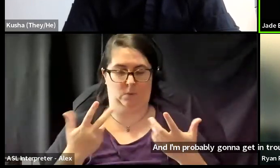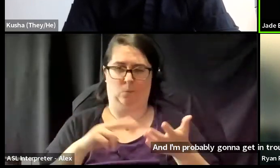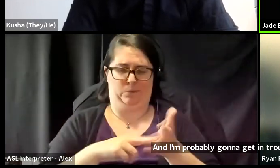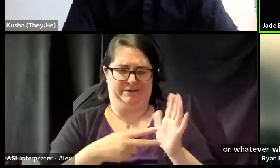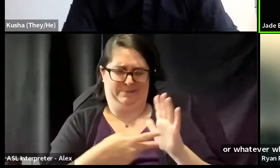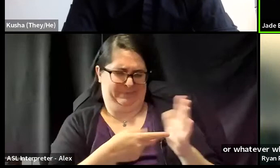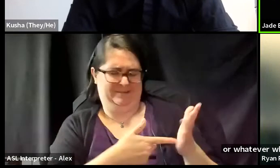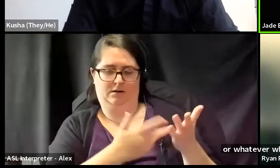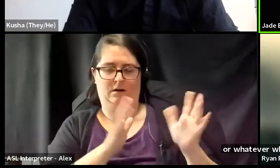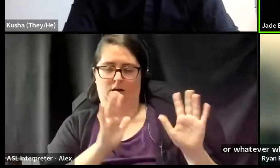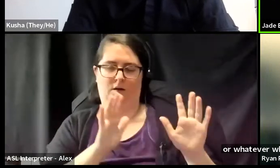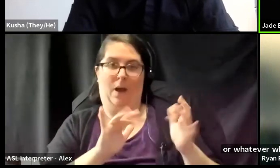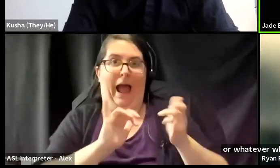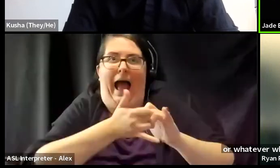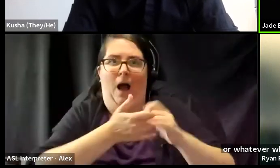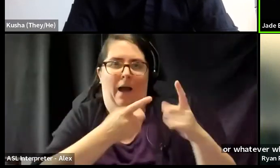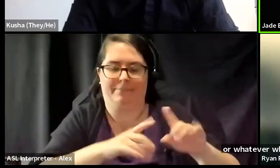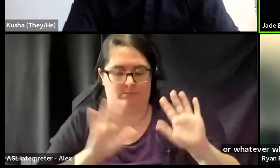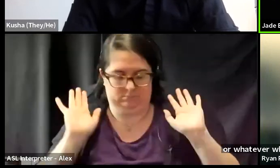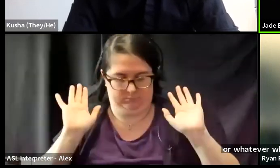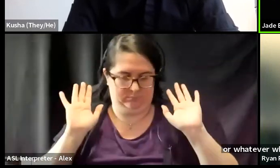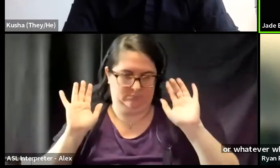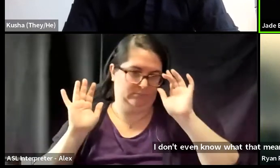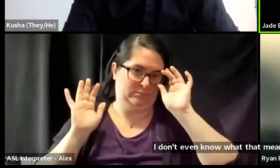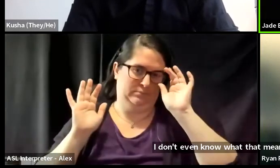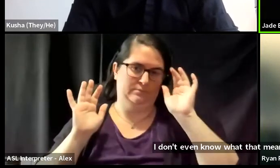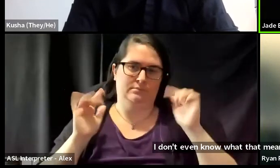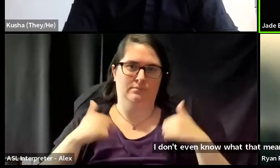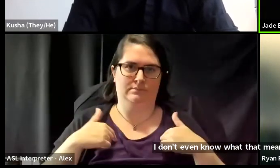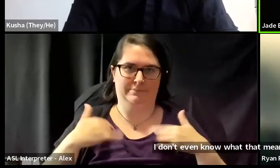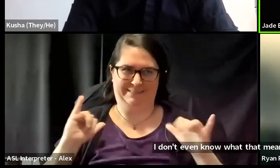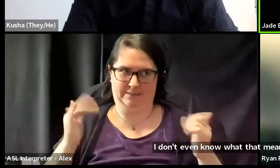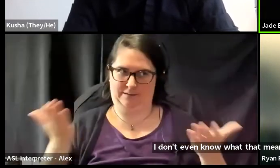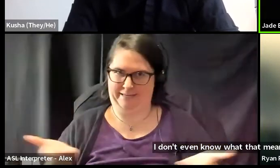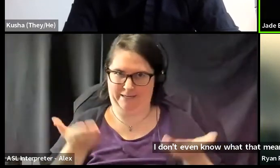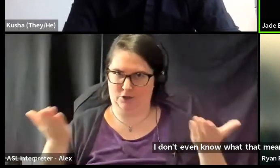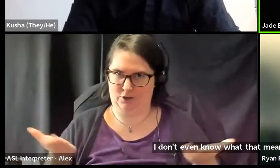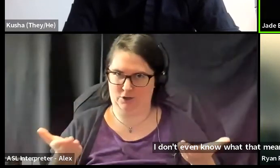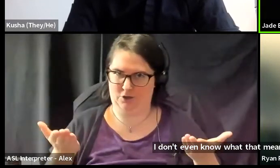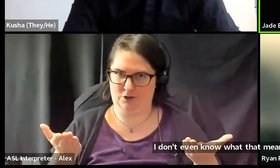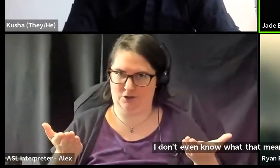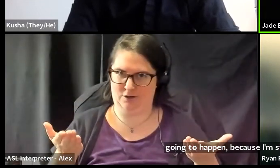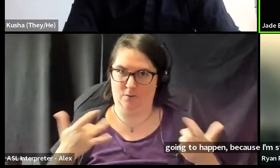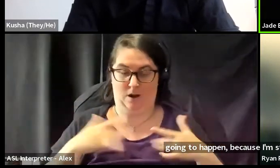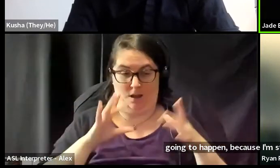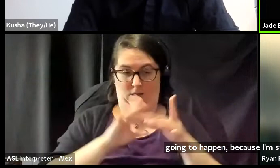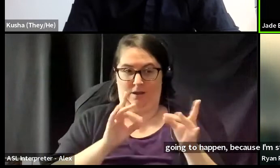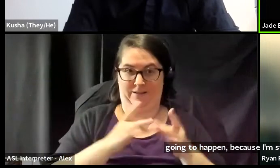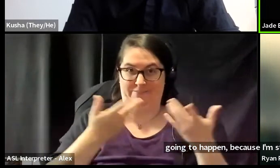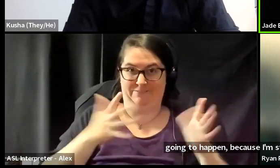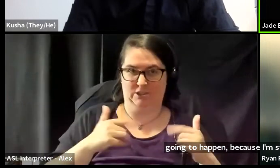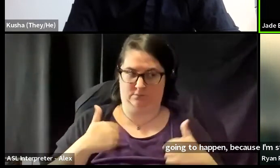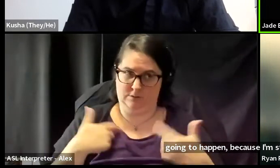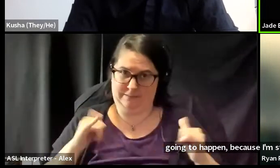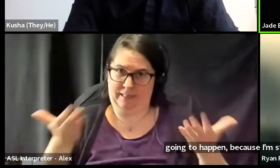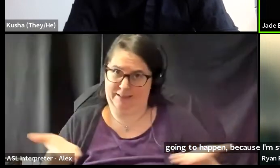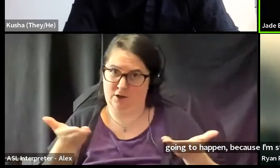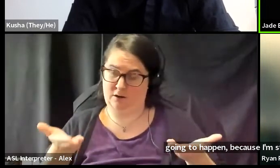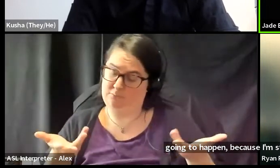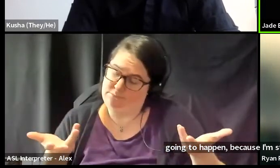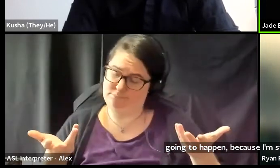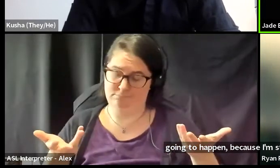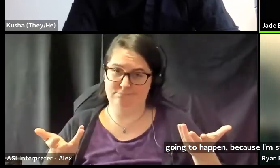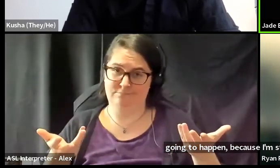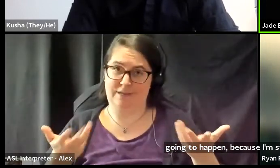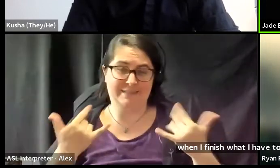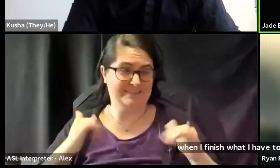means or how that's going to happen, because I'm still going to be here when I finish what I have to say. And I'm still going